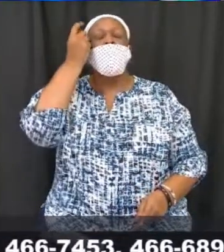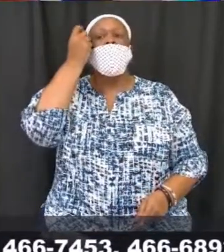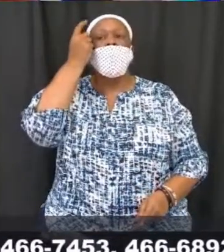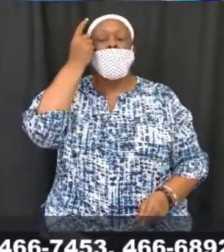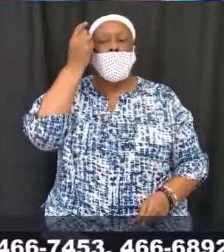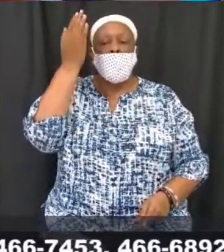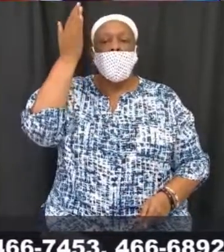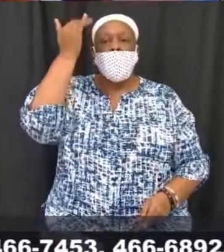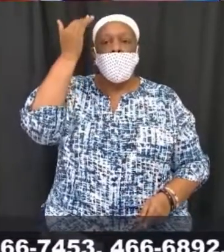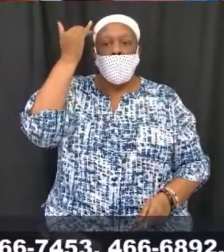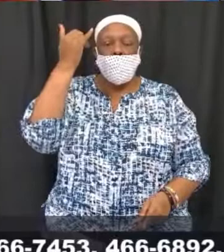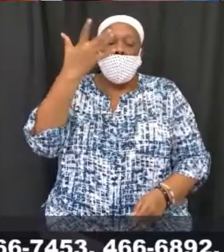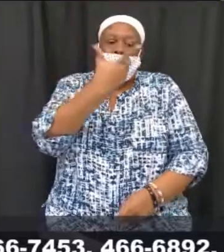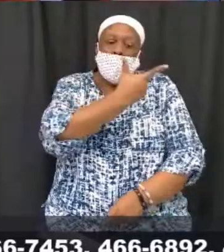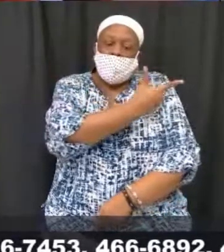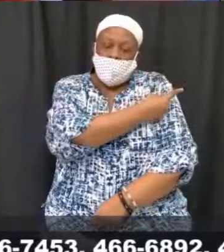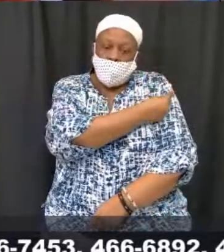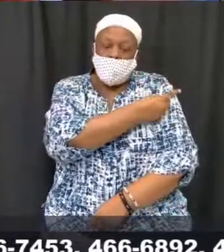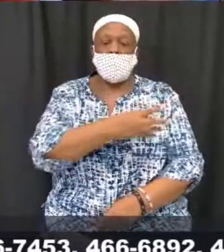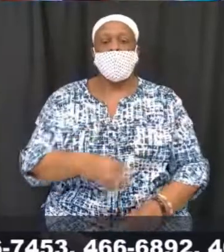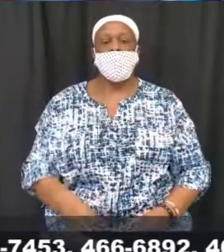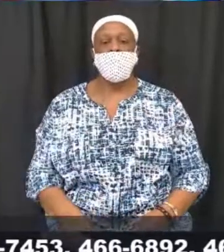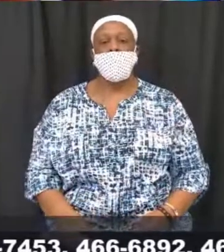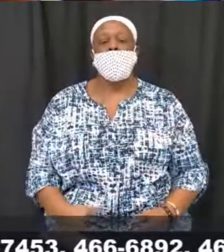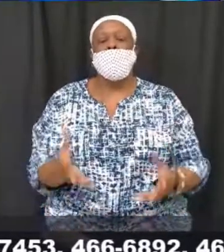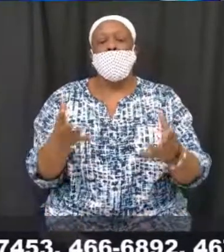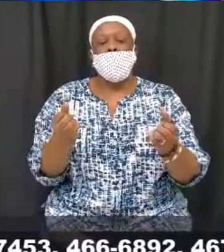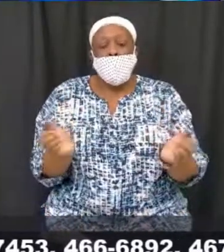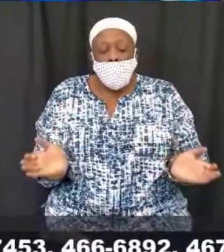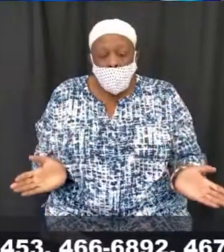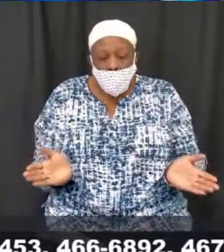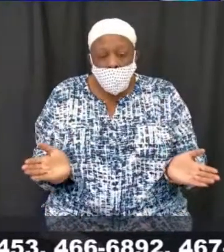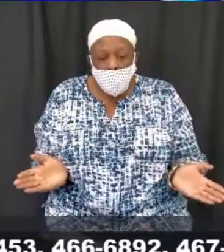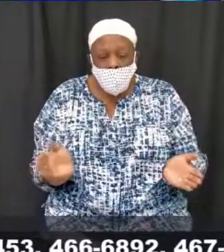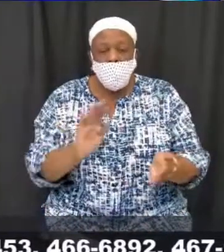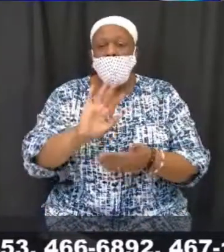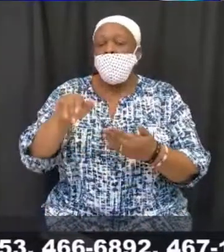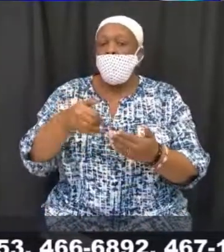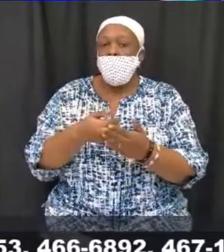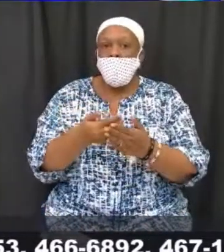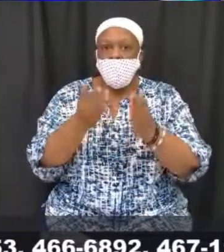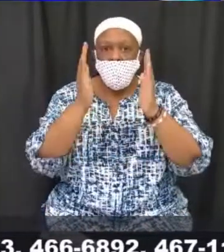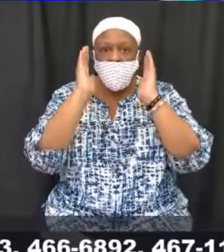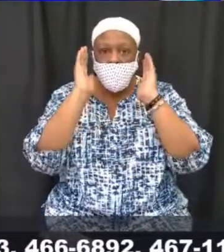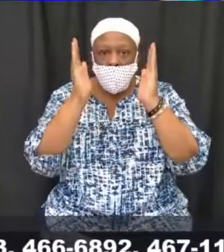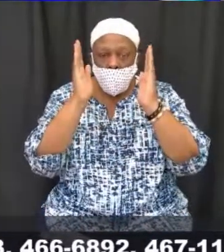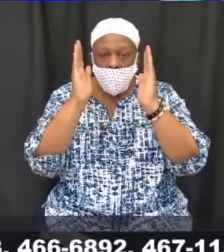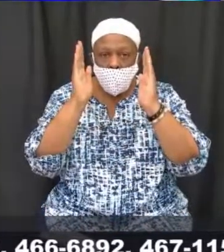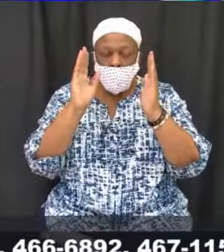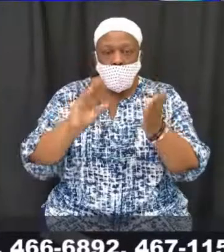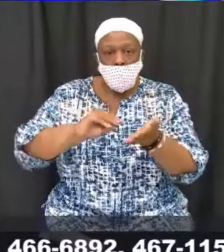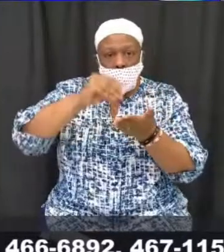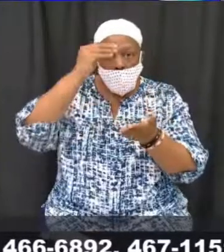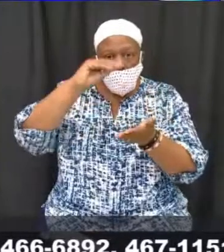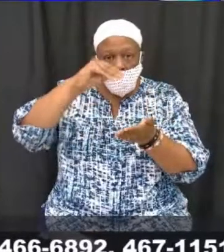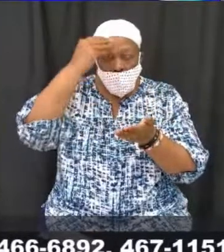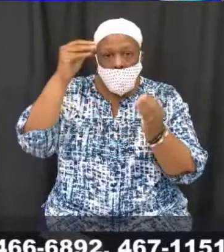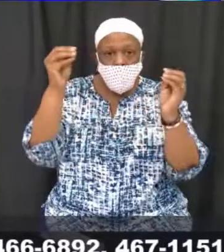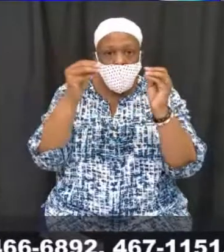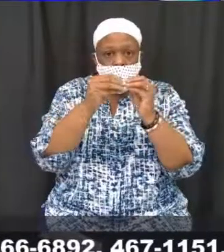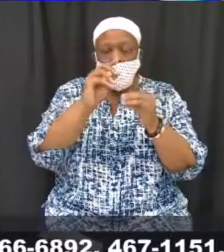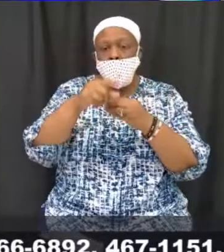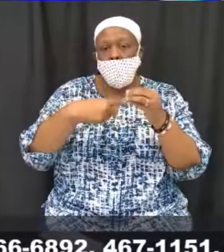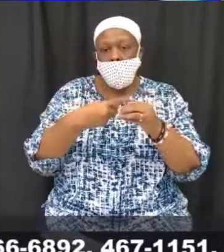vaccinated. I want to urge everyone to continue to remain focused, continue to educate yourself, continue to